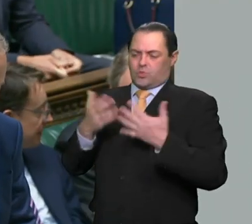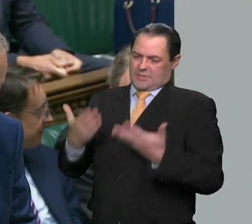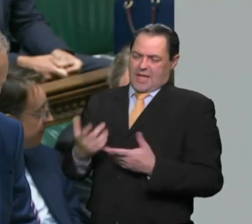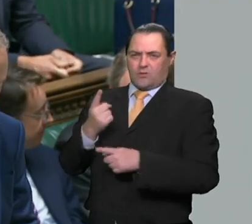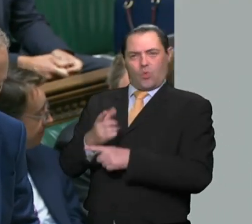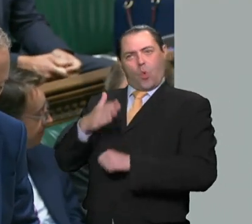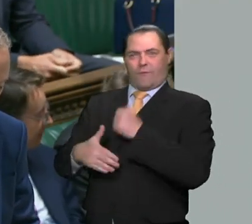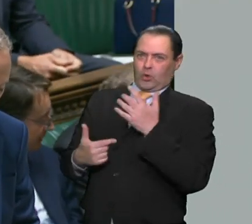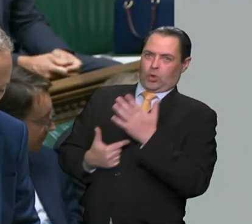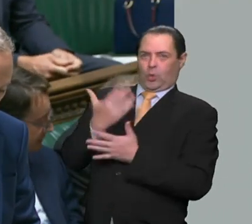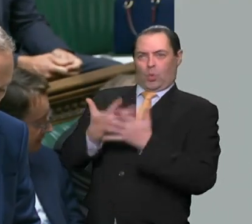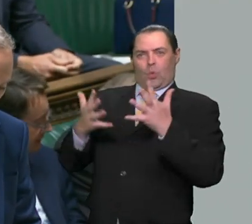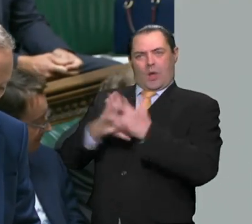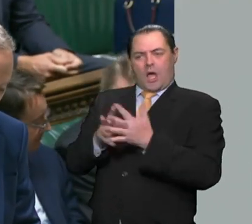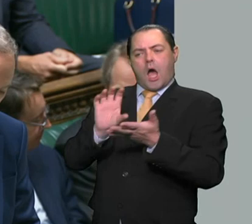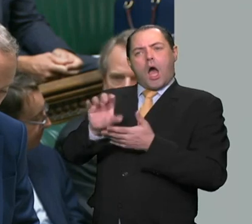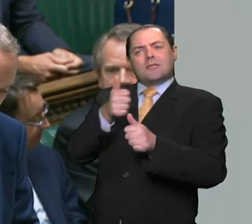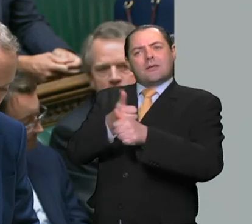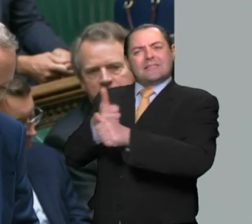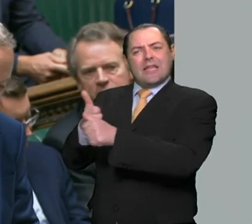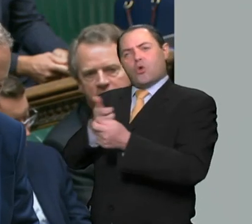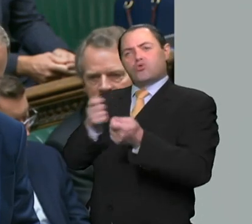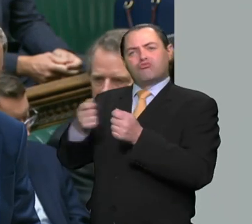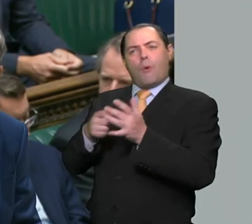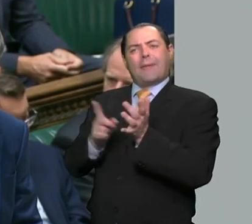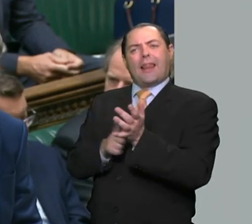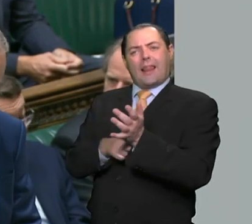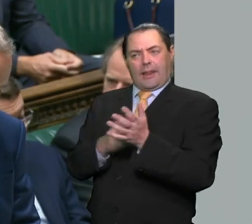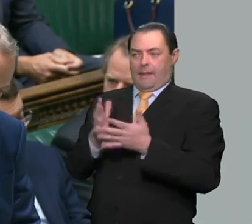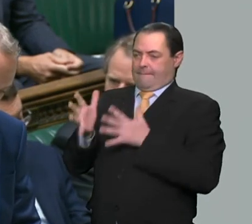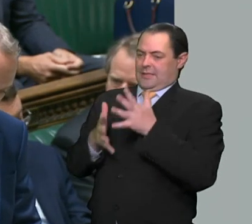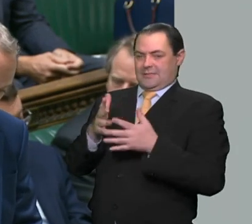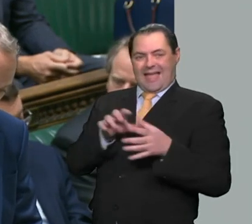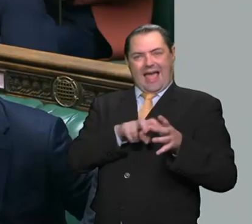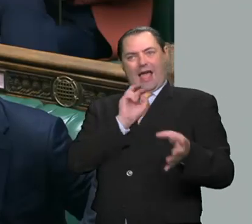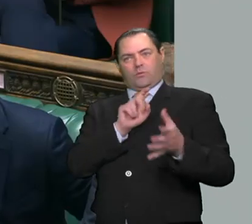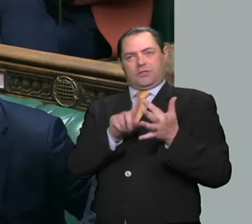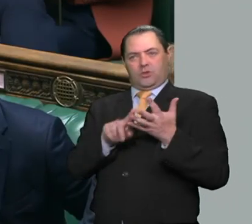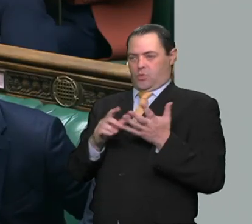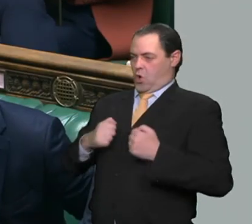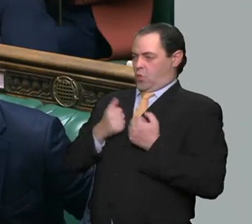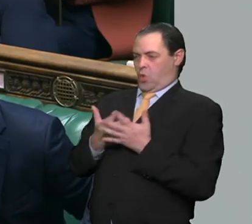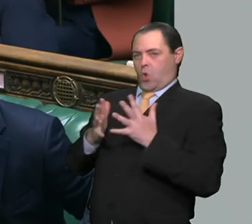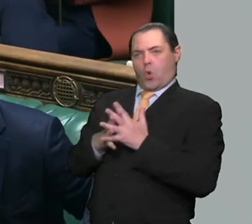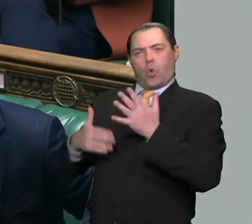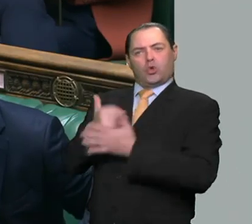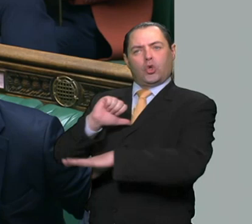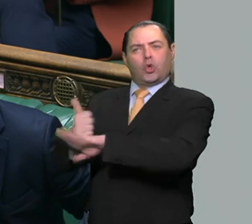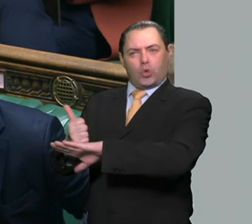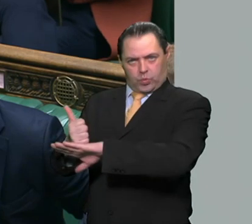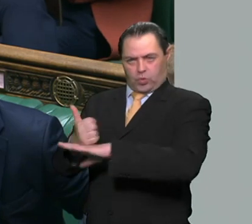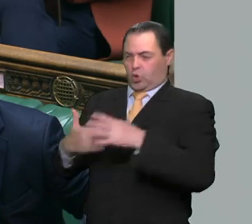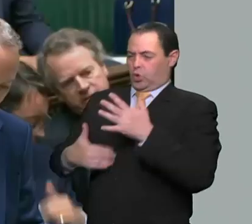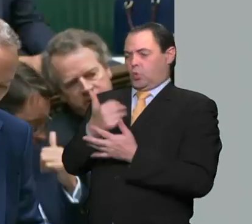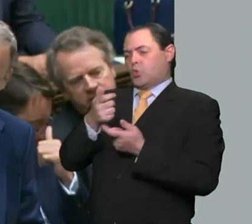our landmark subsidy control bill, which will allow us to seize the opportunities having left the EU. Our new control system will